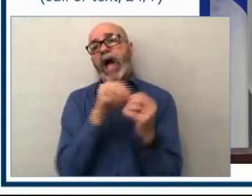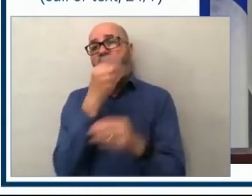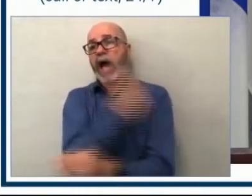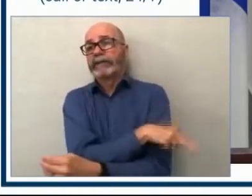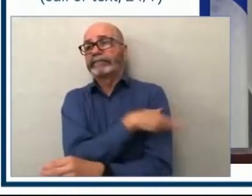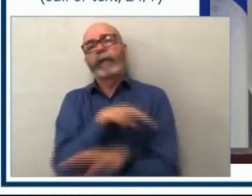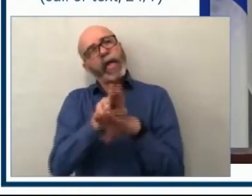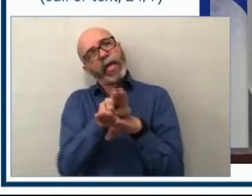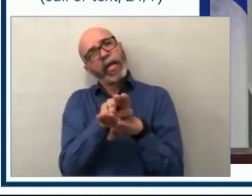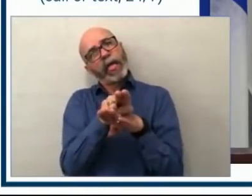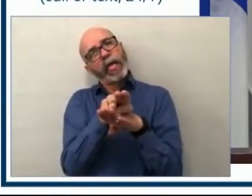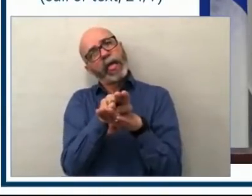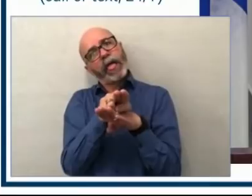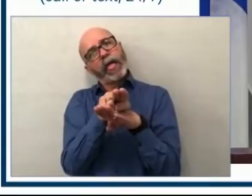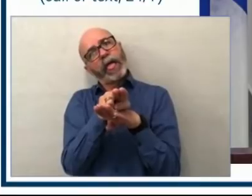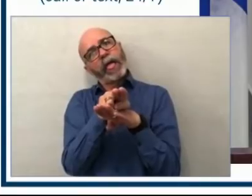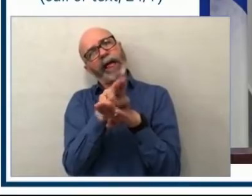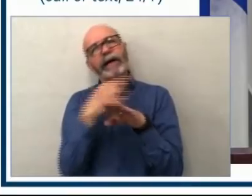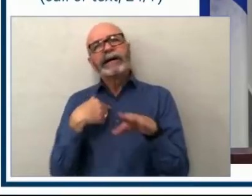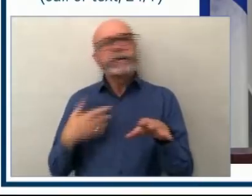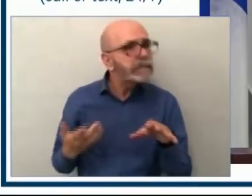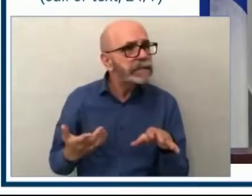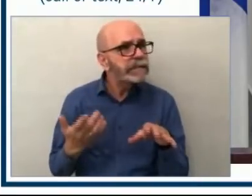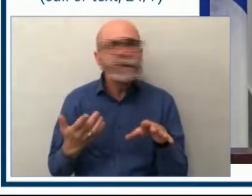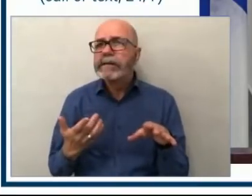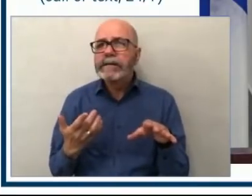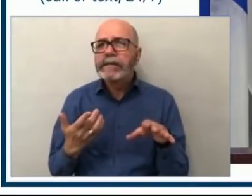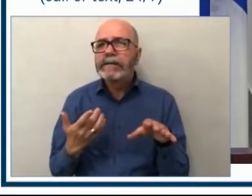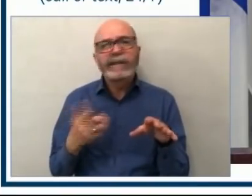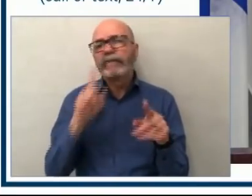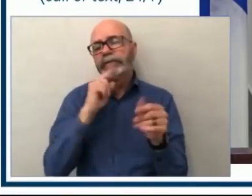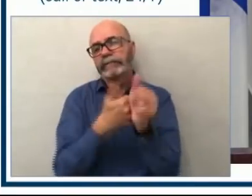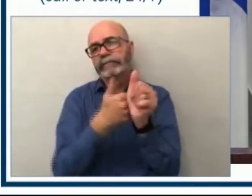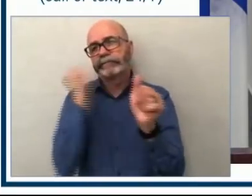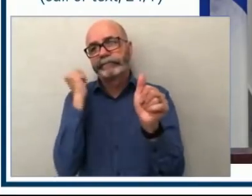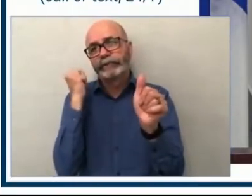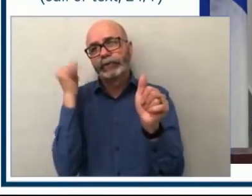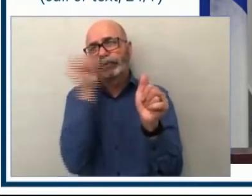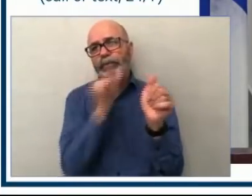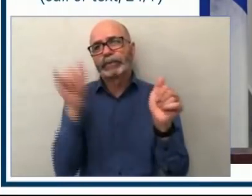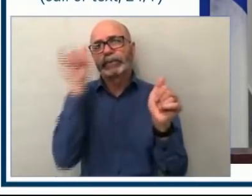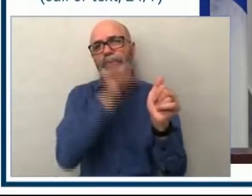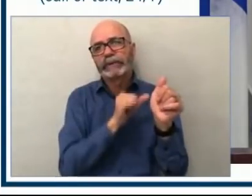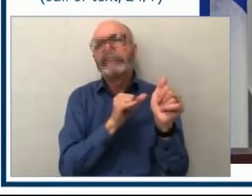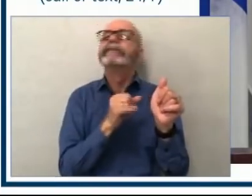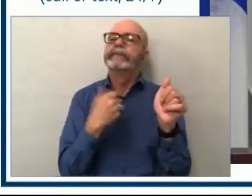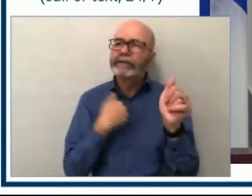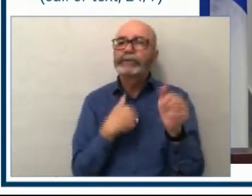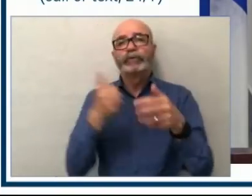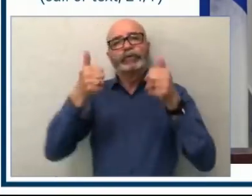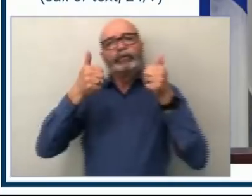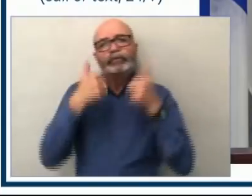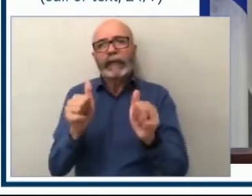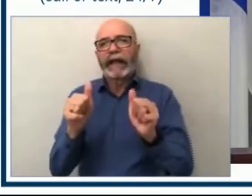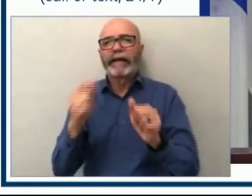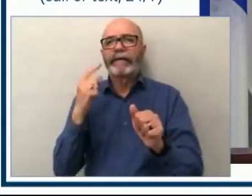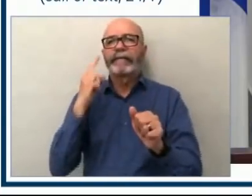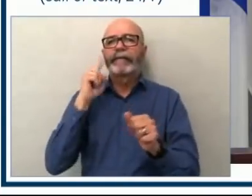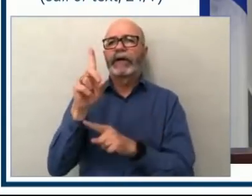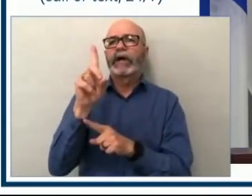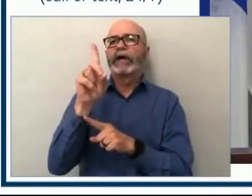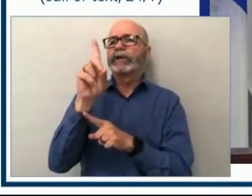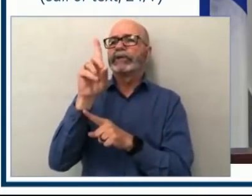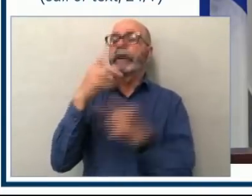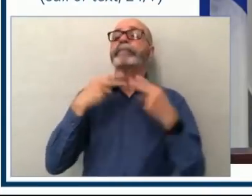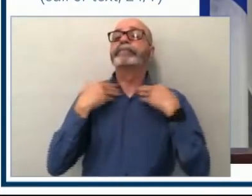domino effect across the province. There was a number of steps put in place by Minister Delory when he was there. Obviously, the concern that I heard this